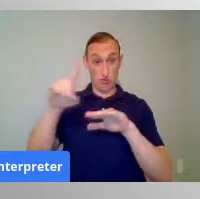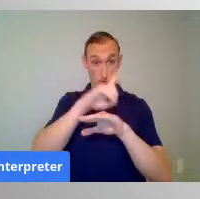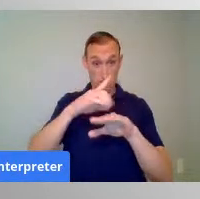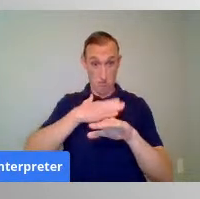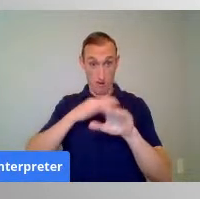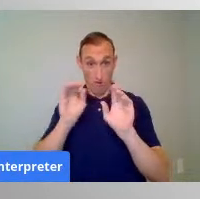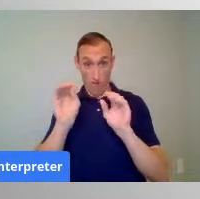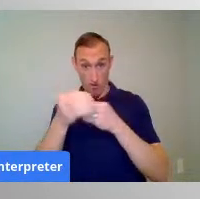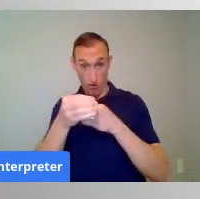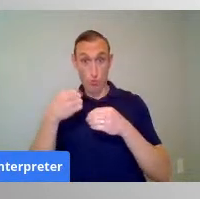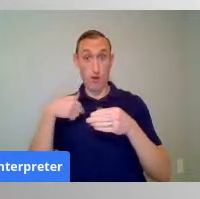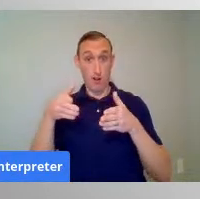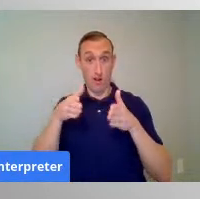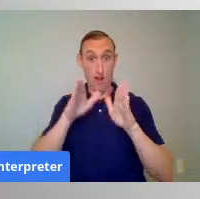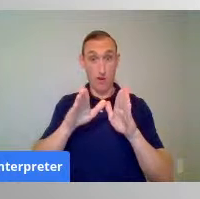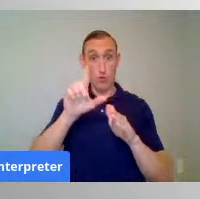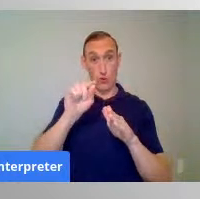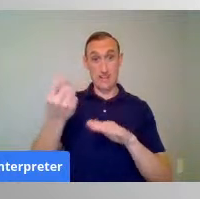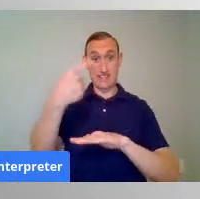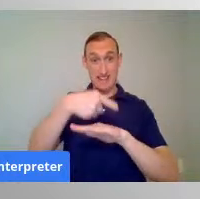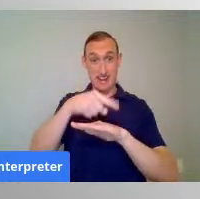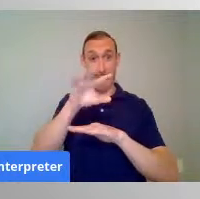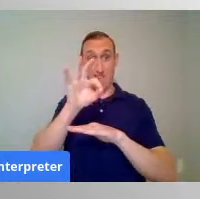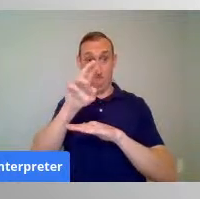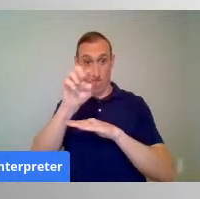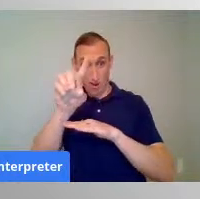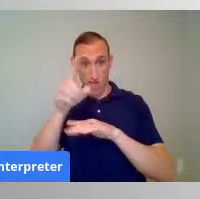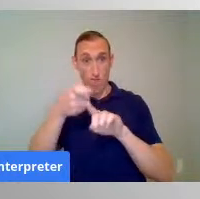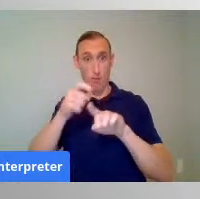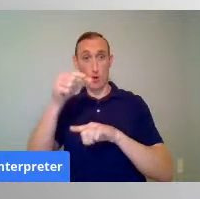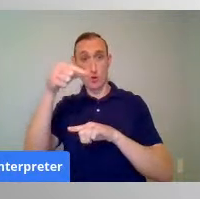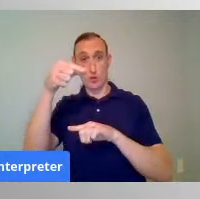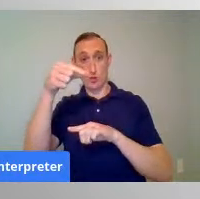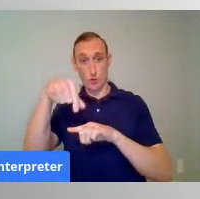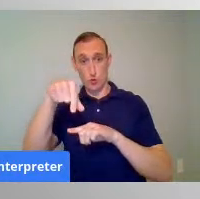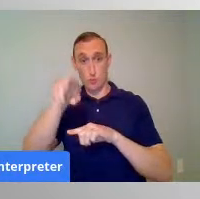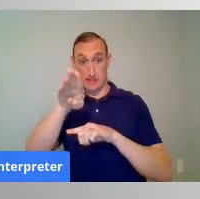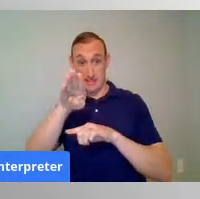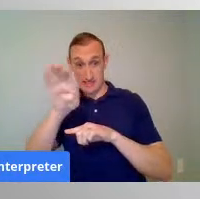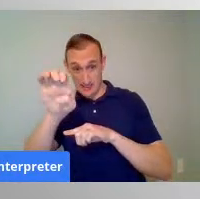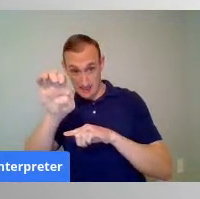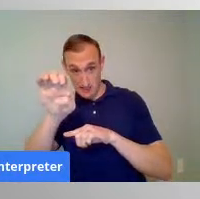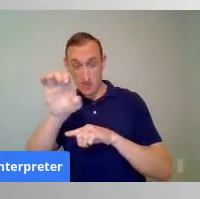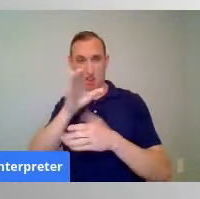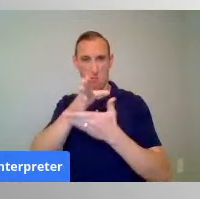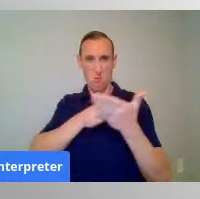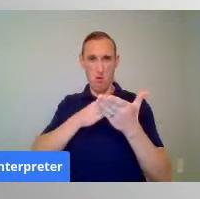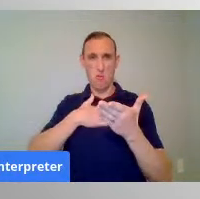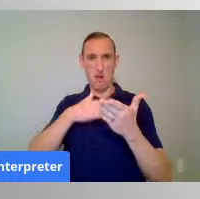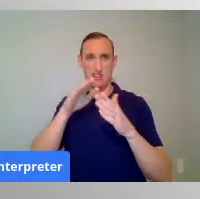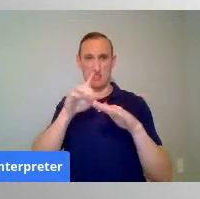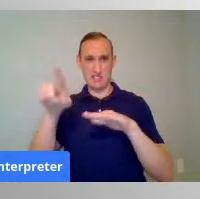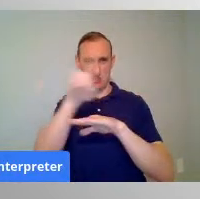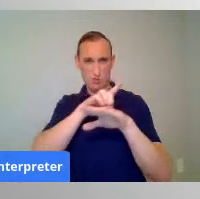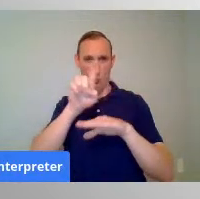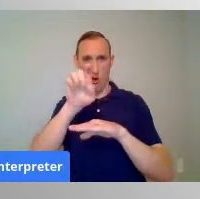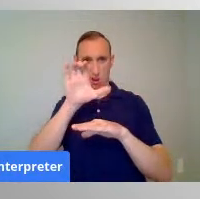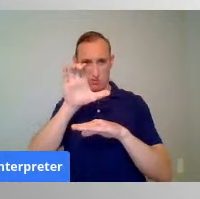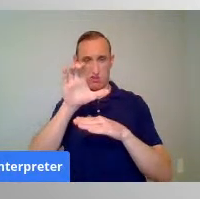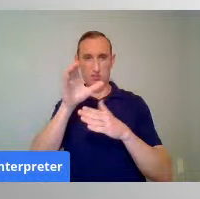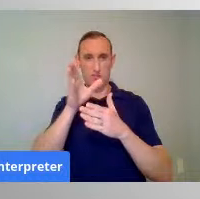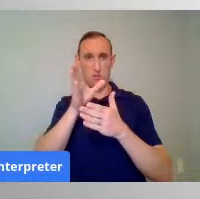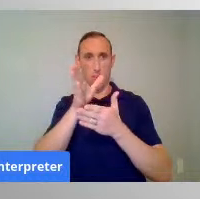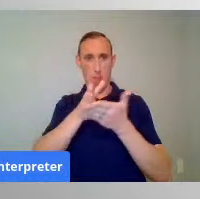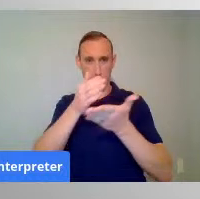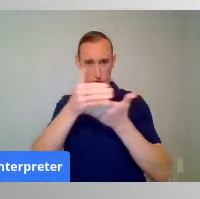based off of the QBE. And so that is a part of my District 100 budget. And so each school has an allocation for